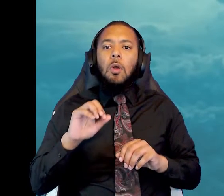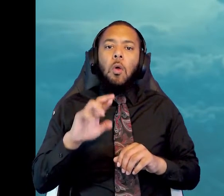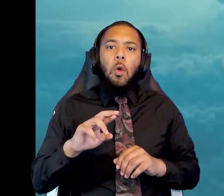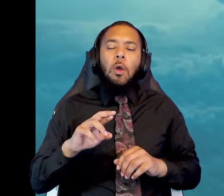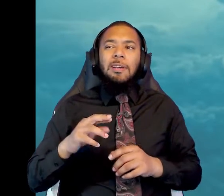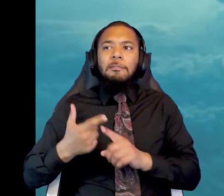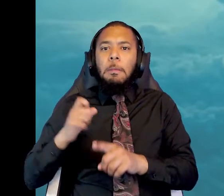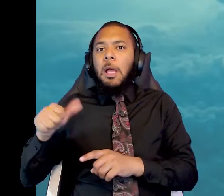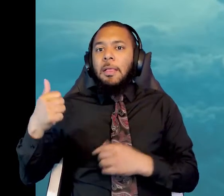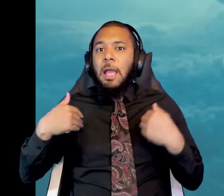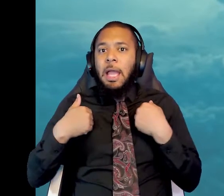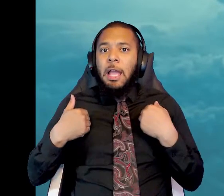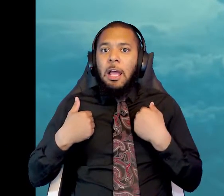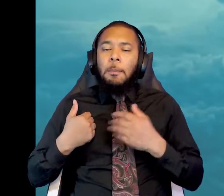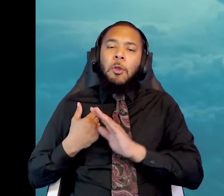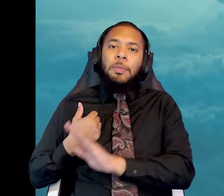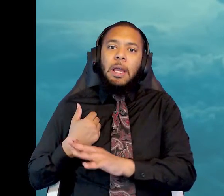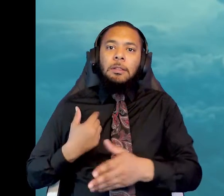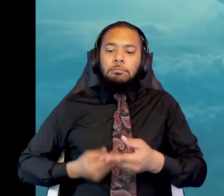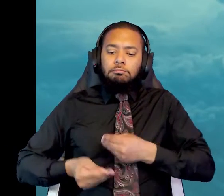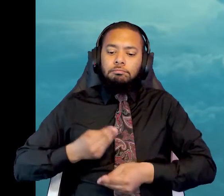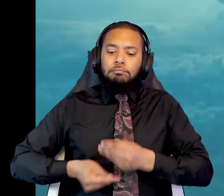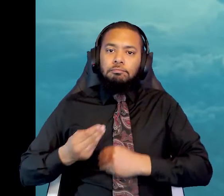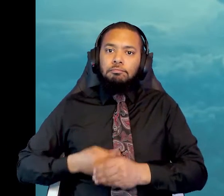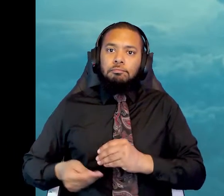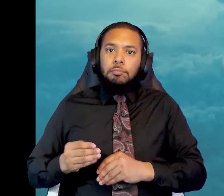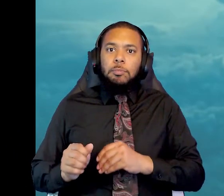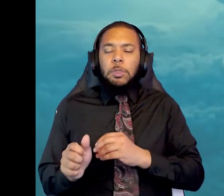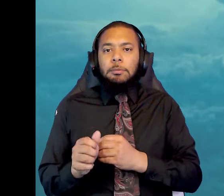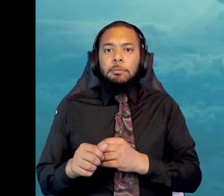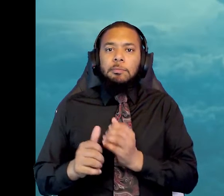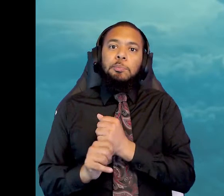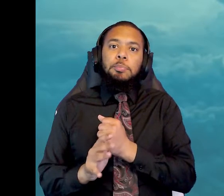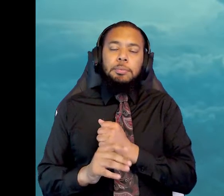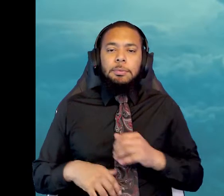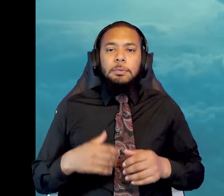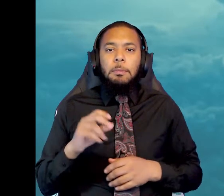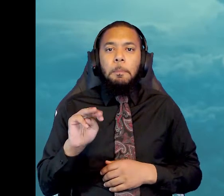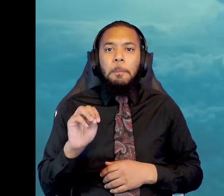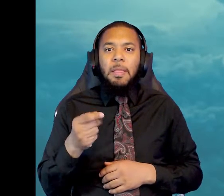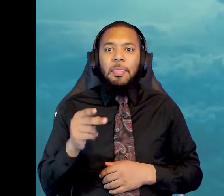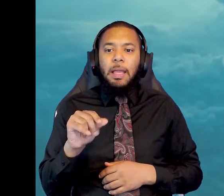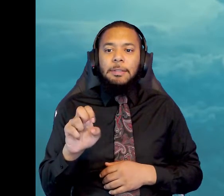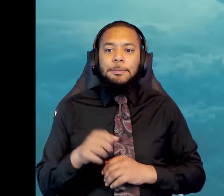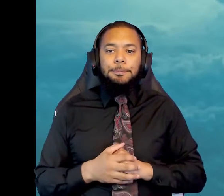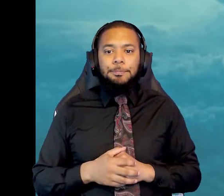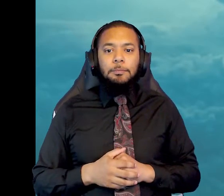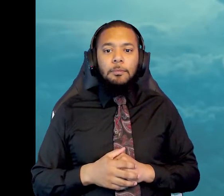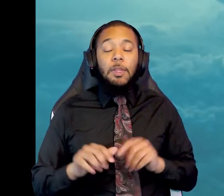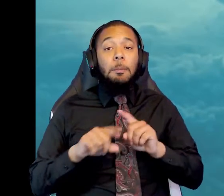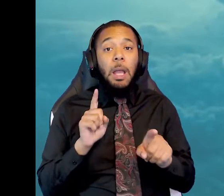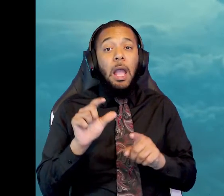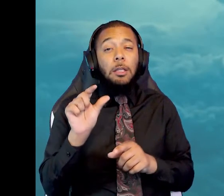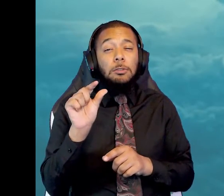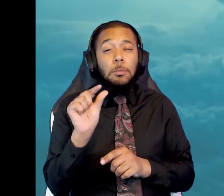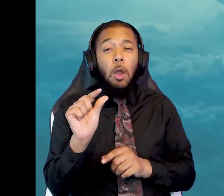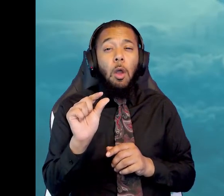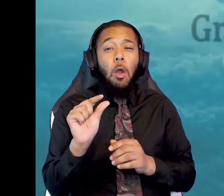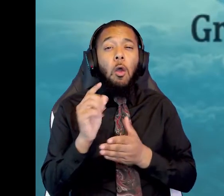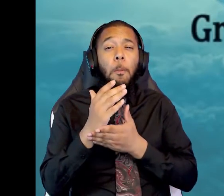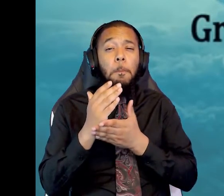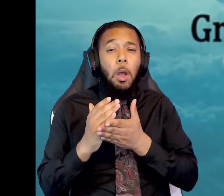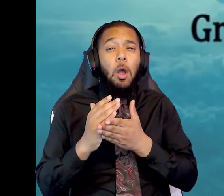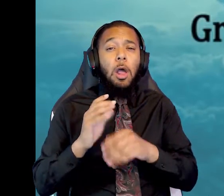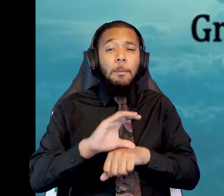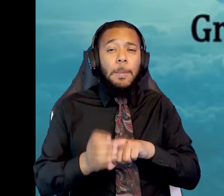of animals on the planet. Although methane is a very small part of the atmosphere, it is one of the group of gases that we